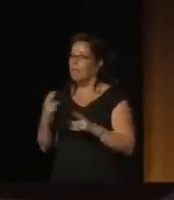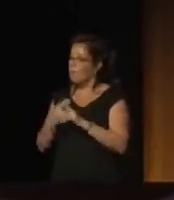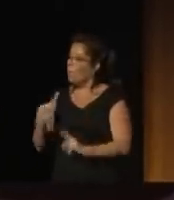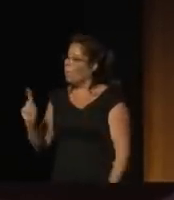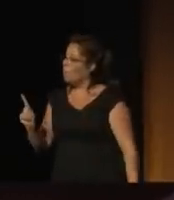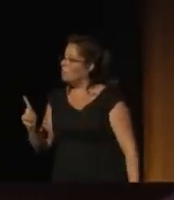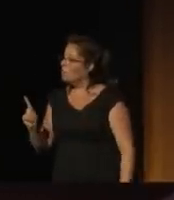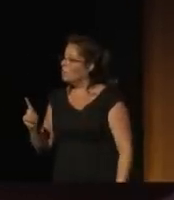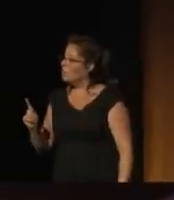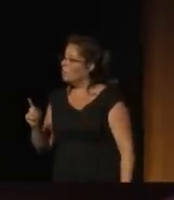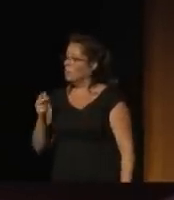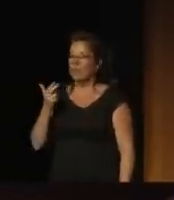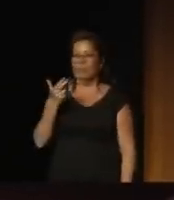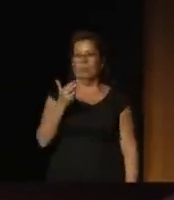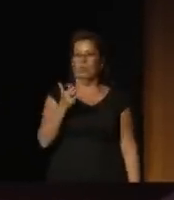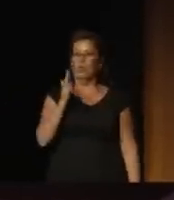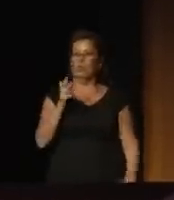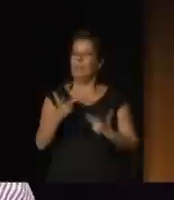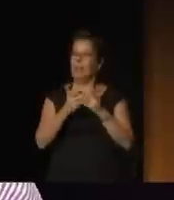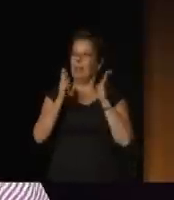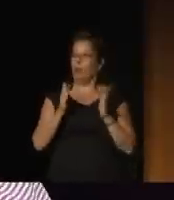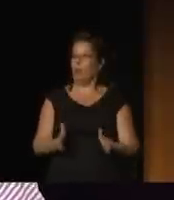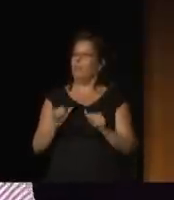protect yourself is to live in New York City and have a doorman.